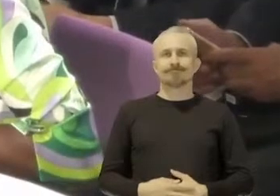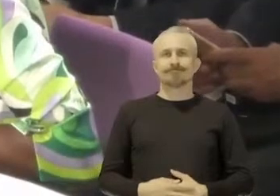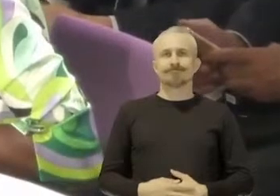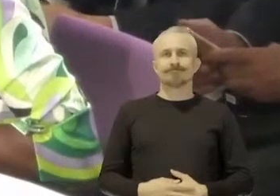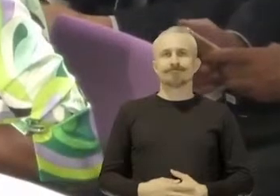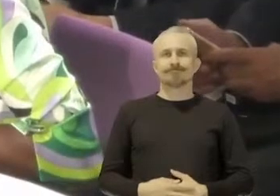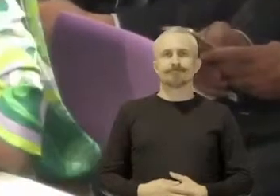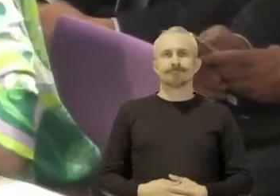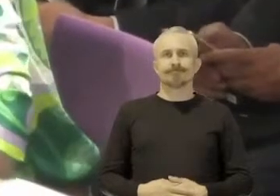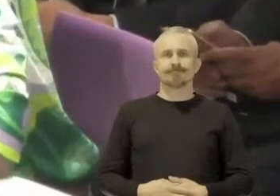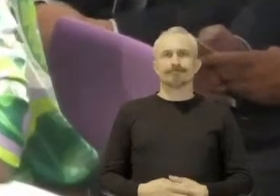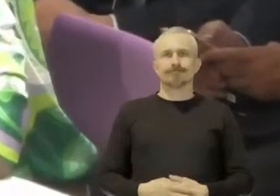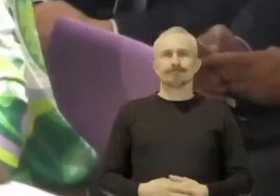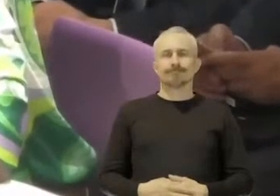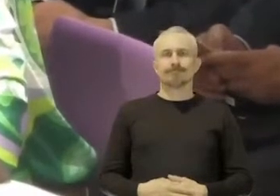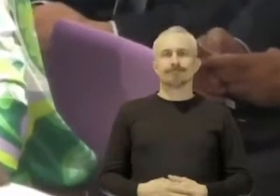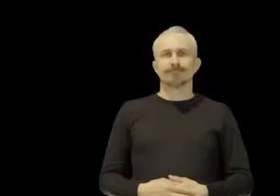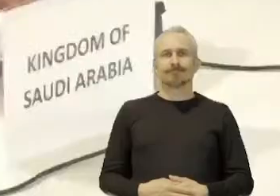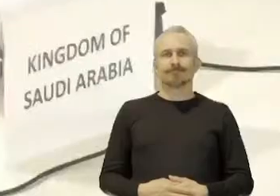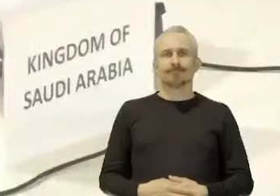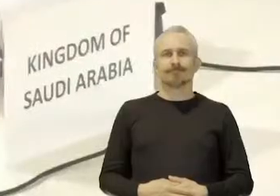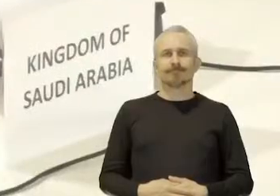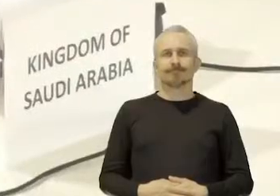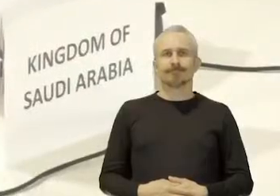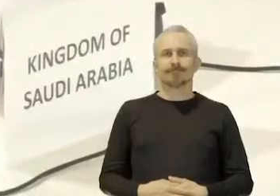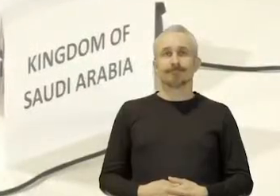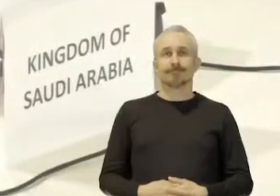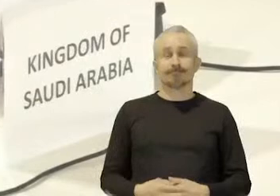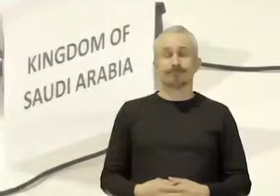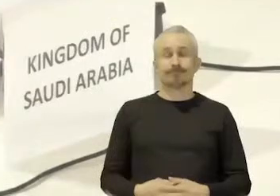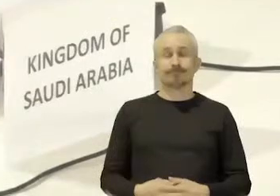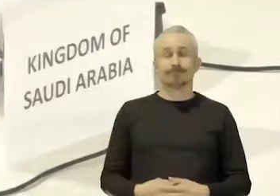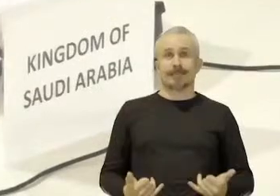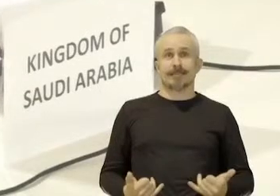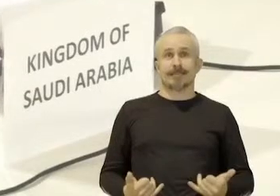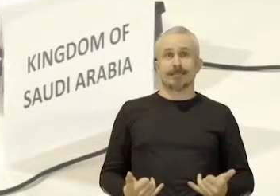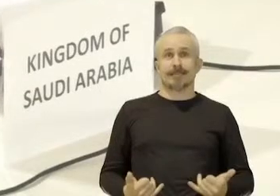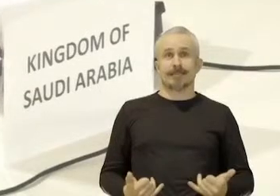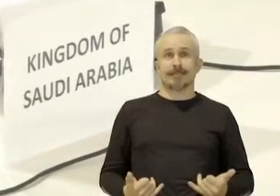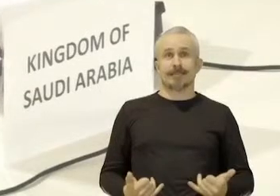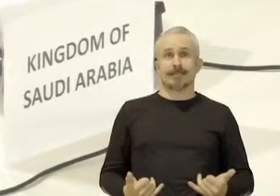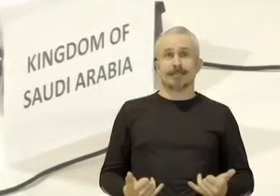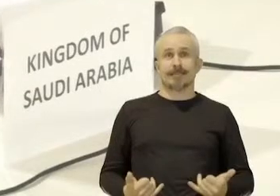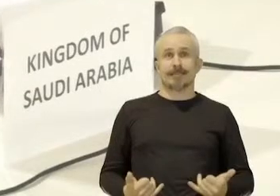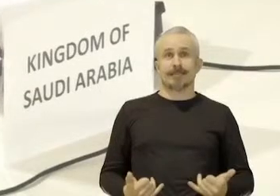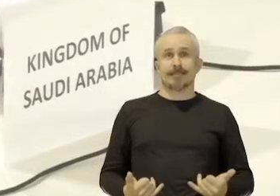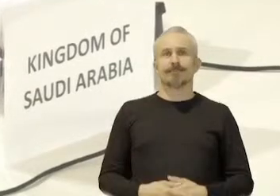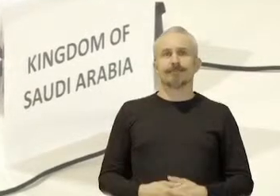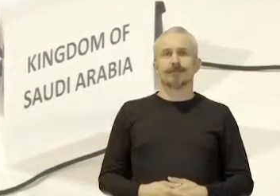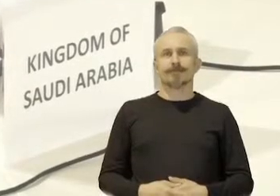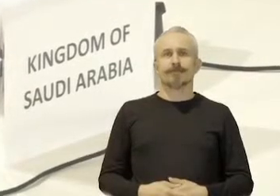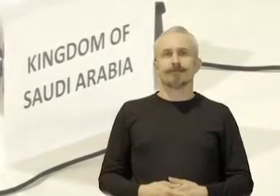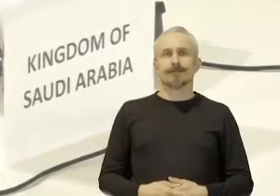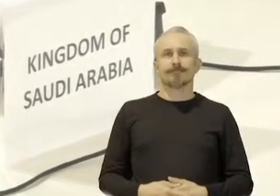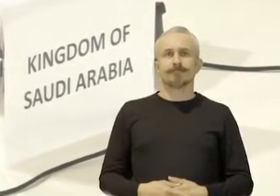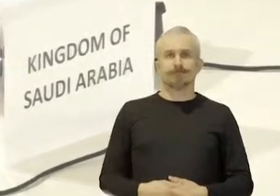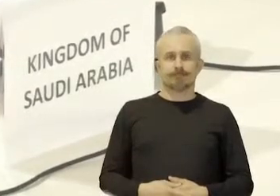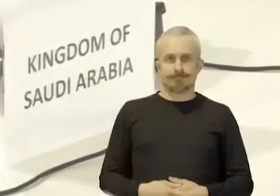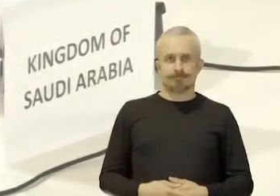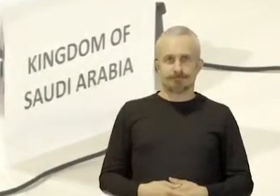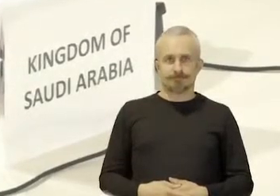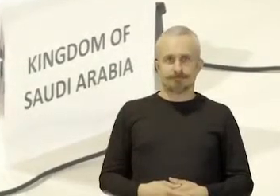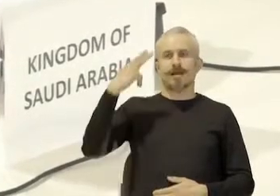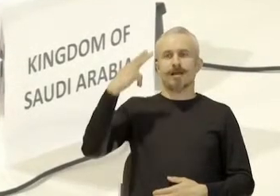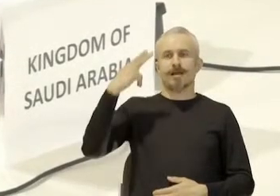We now move to the Kingdom of Saudi Arabia, the head of the delegation, who is the mayor of Eastern Region. Welcome,